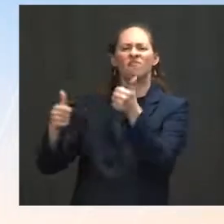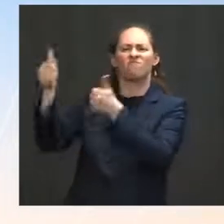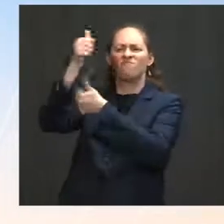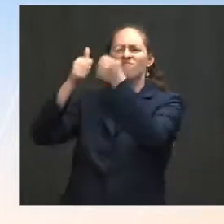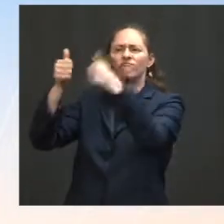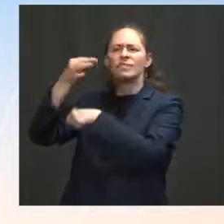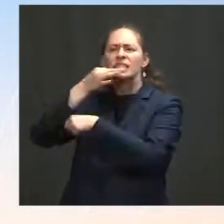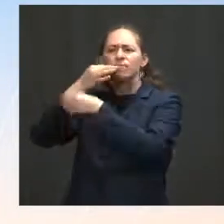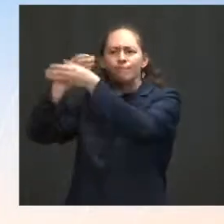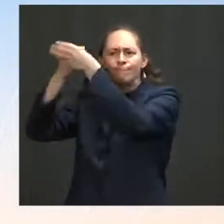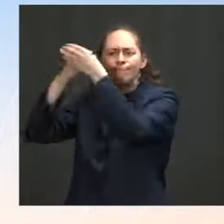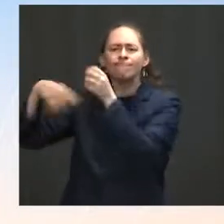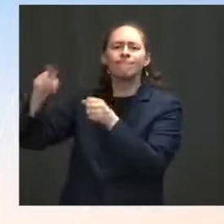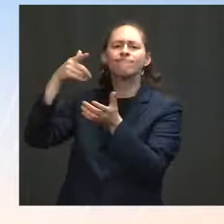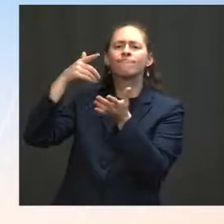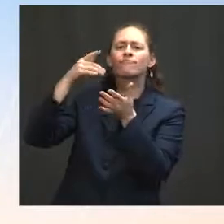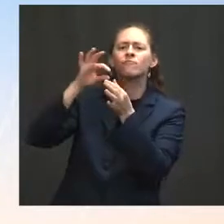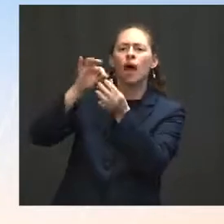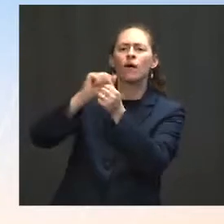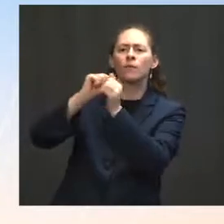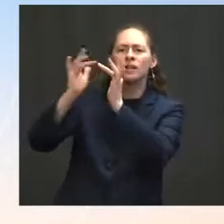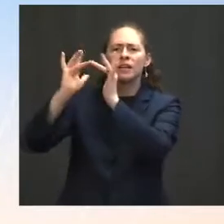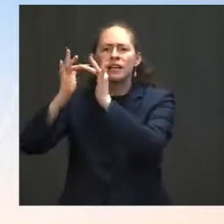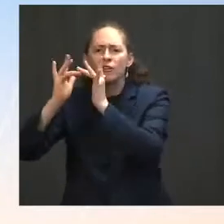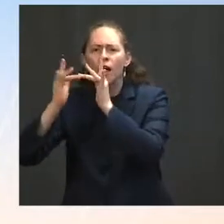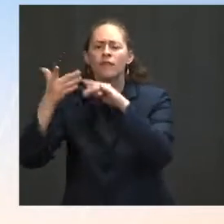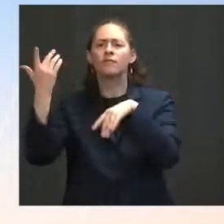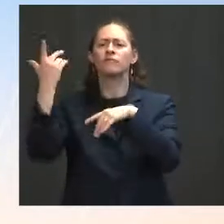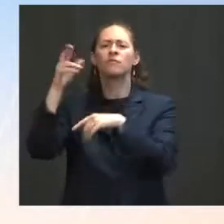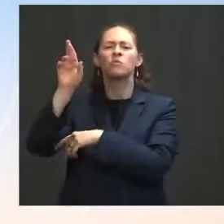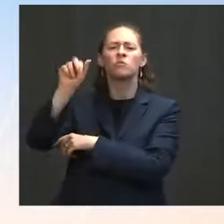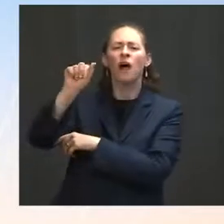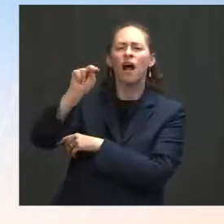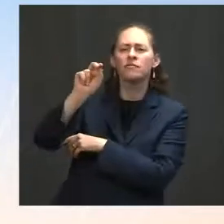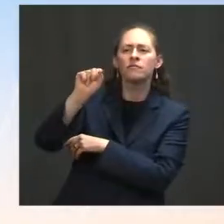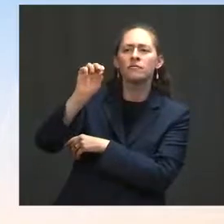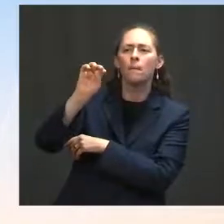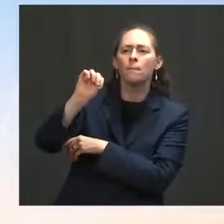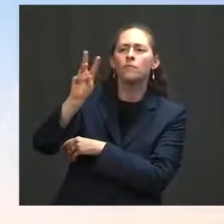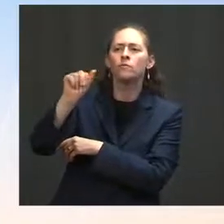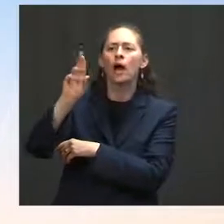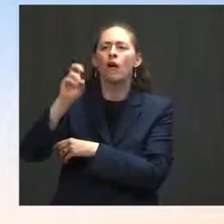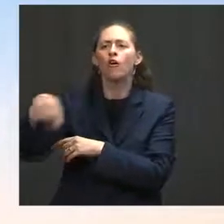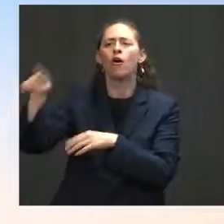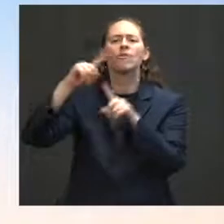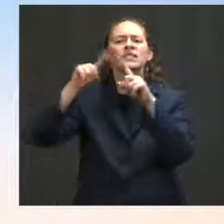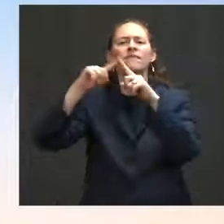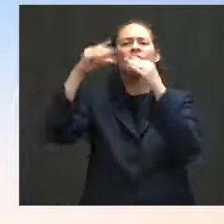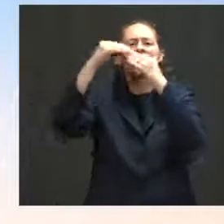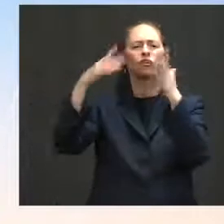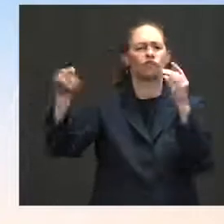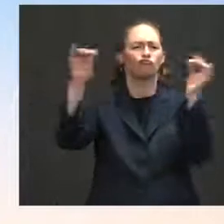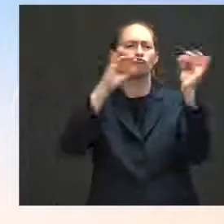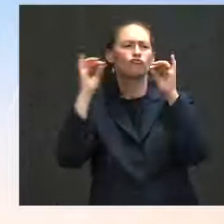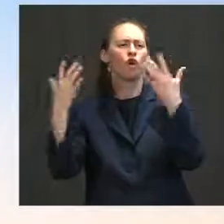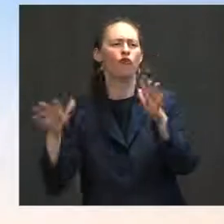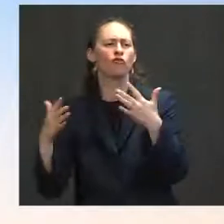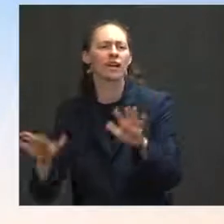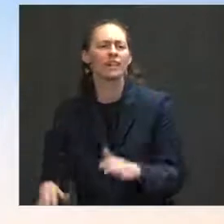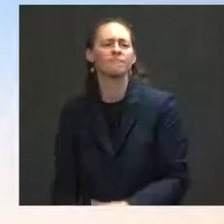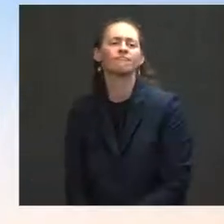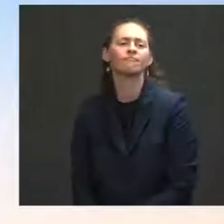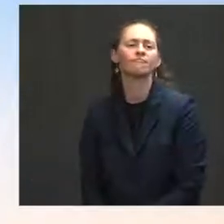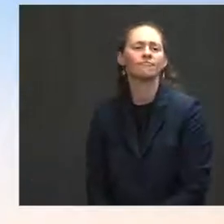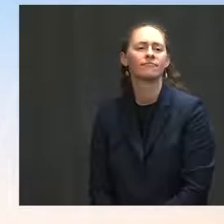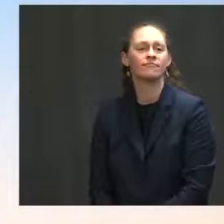he also understands that there's going to need to be talks at times at the leader level. This is exactly You don't have any new information that Russia was involved specifically in these attacks, is